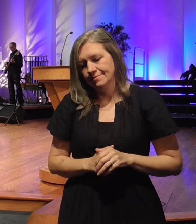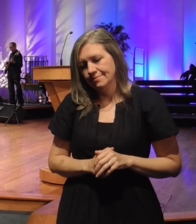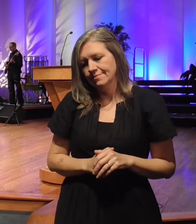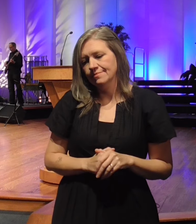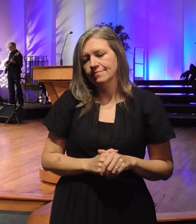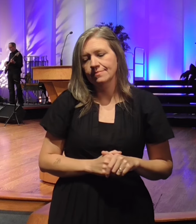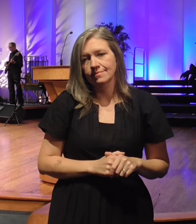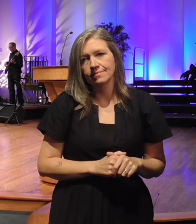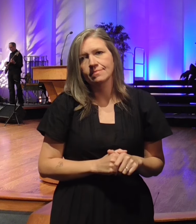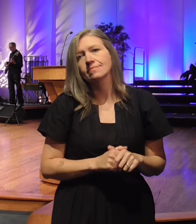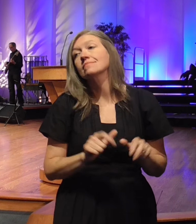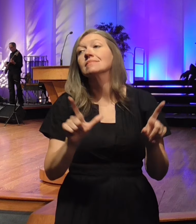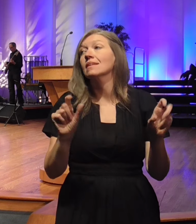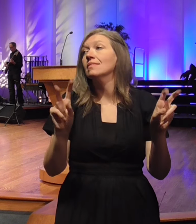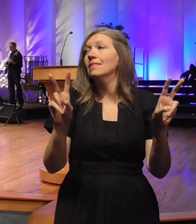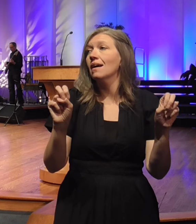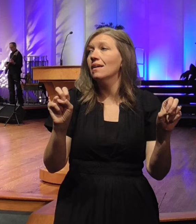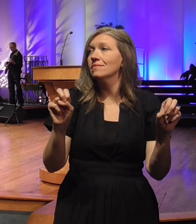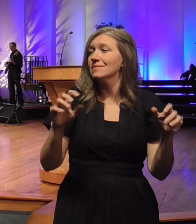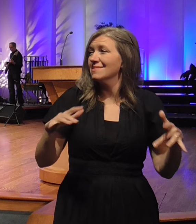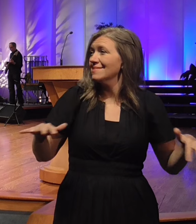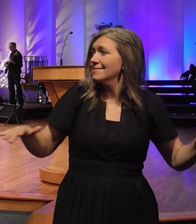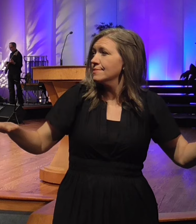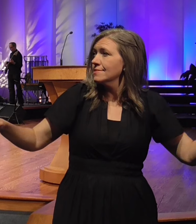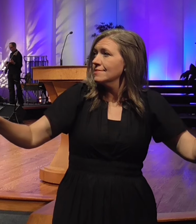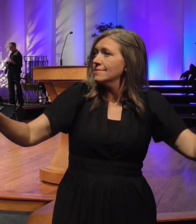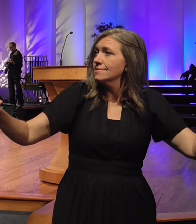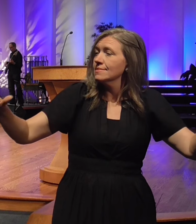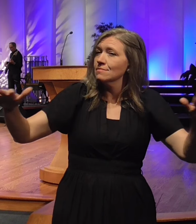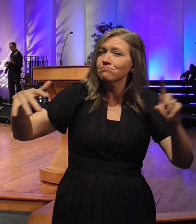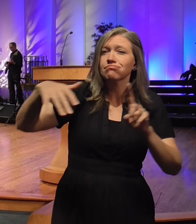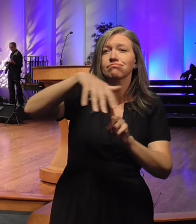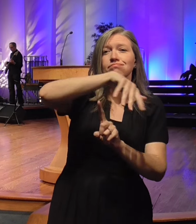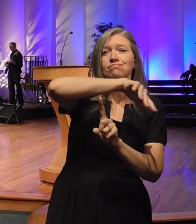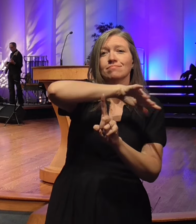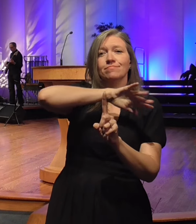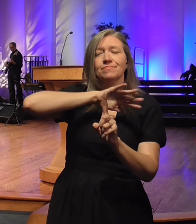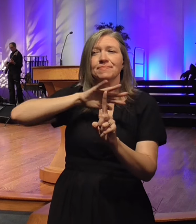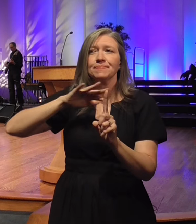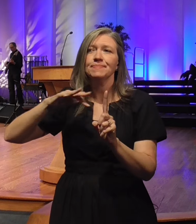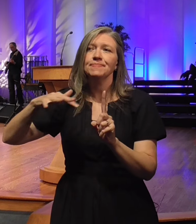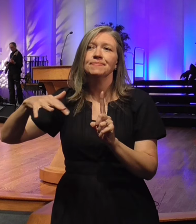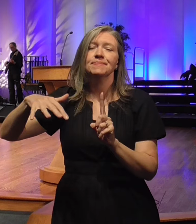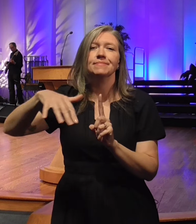Love is all around me, yeah.